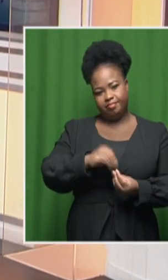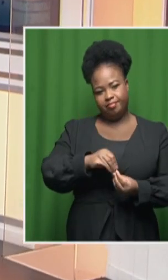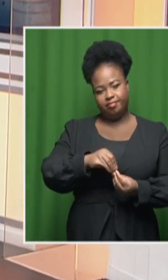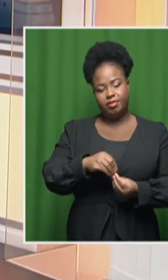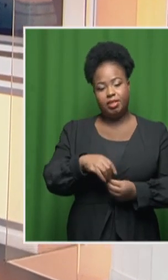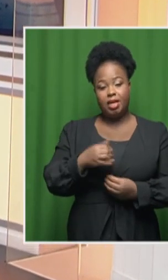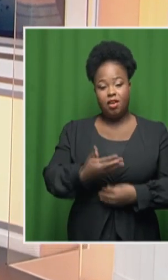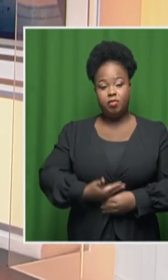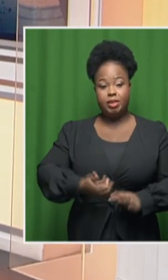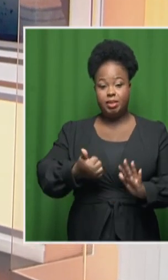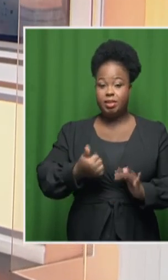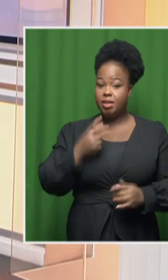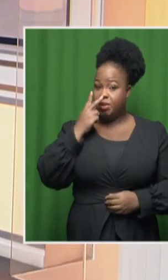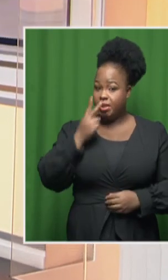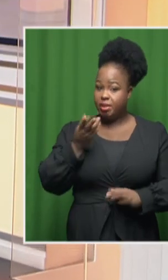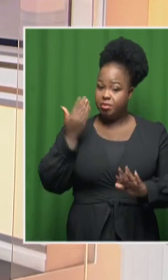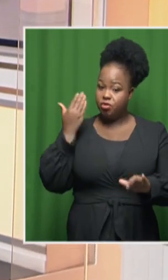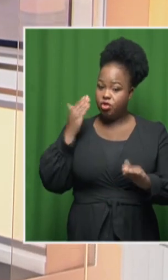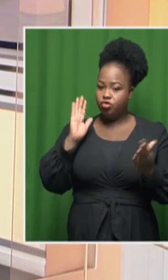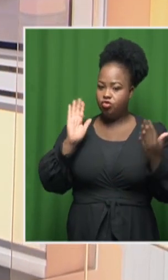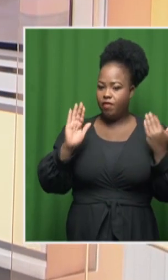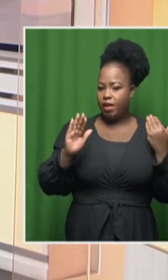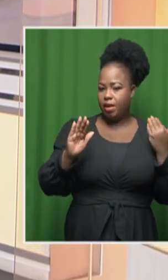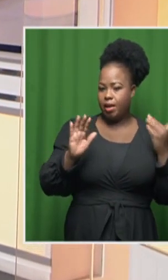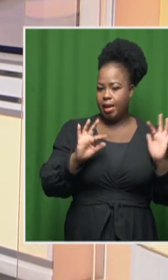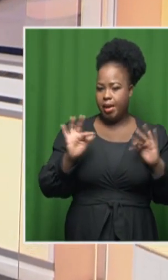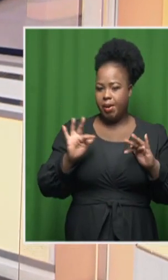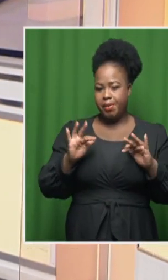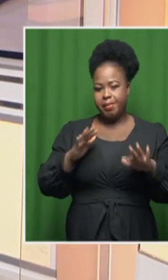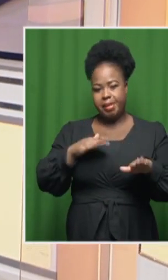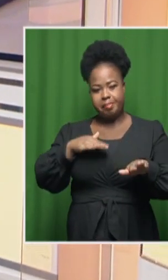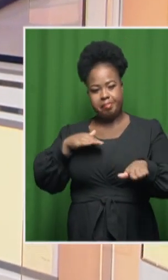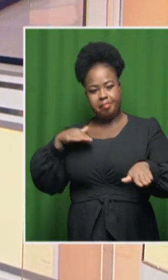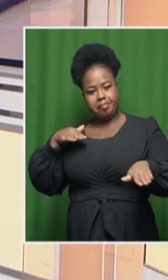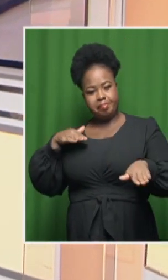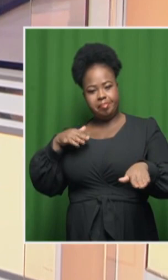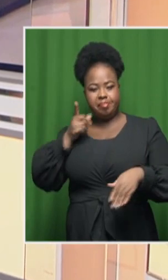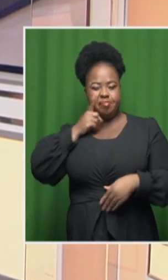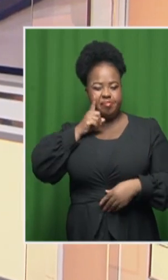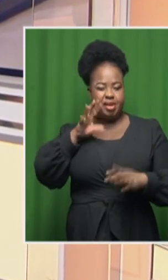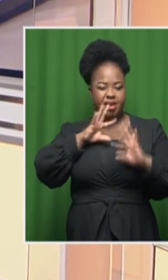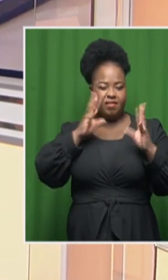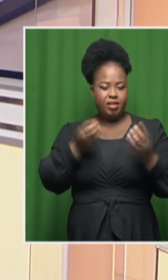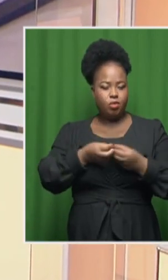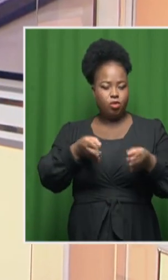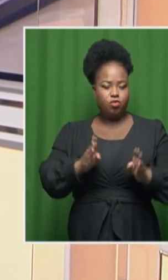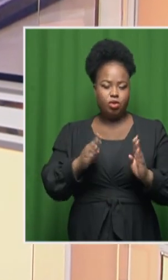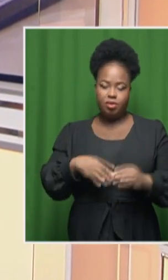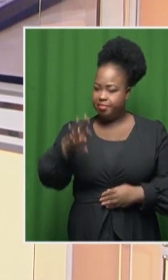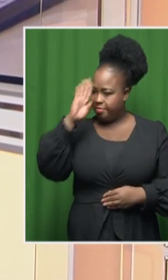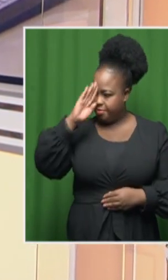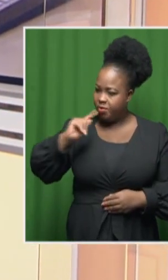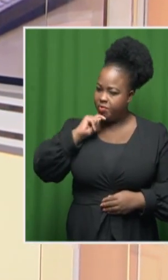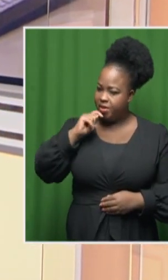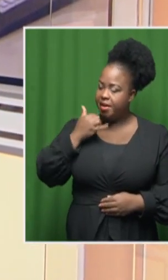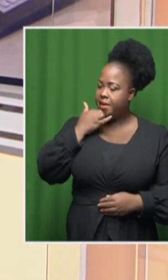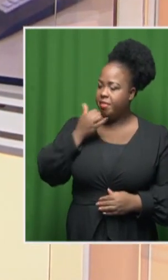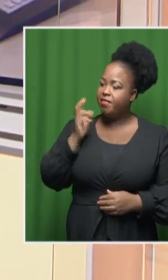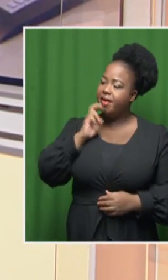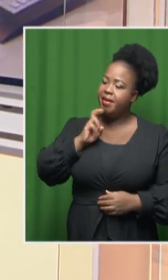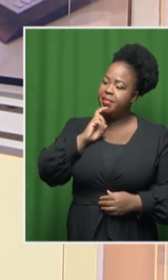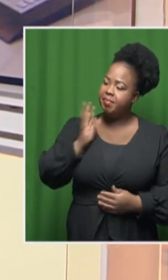Let's check in on the traffic now, and Rob Byrne standing by to fill us in on everything that's happening. Good morning to you, Rob. Happy